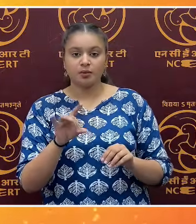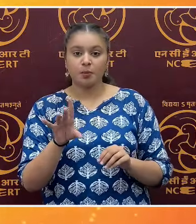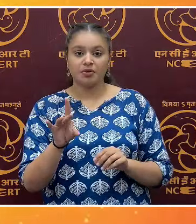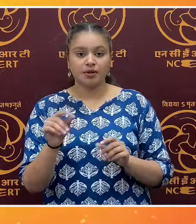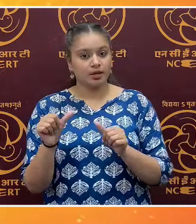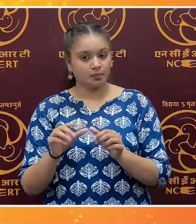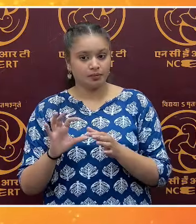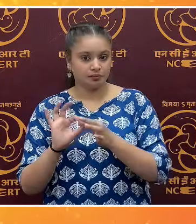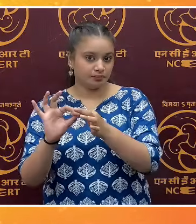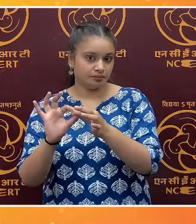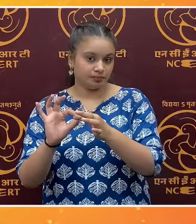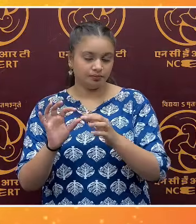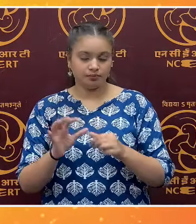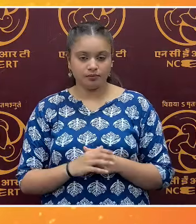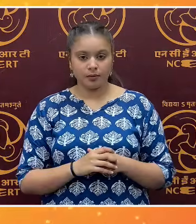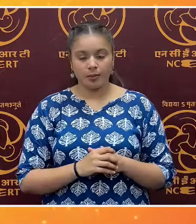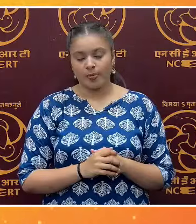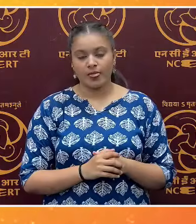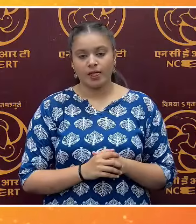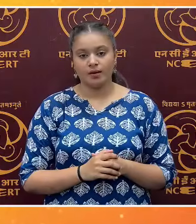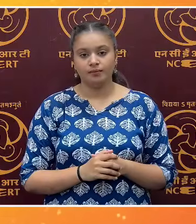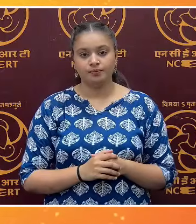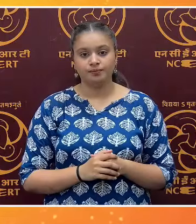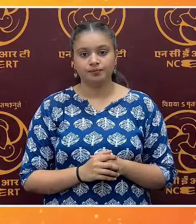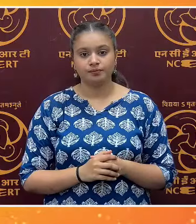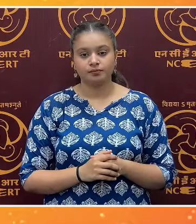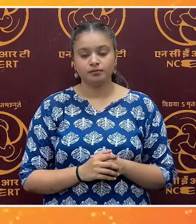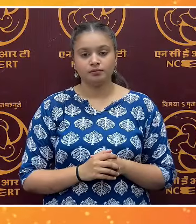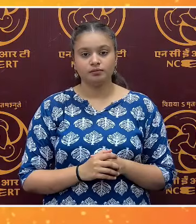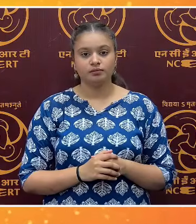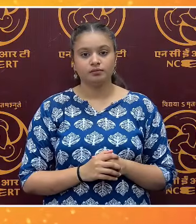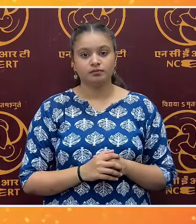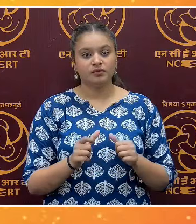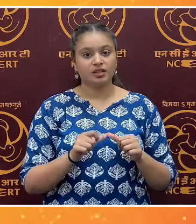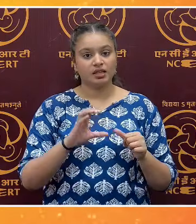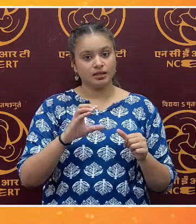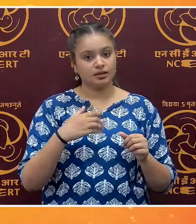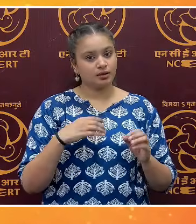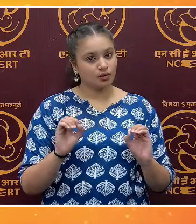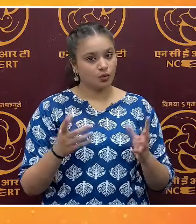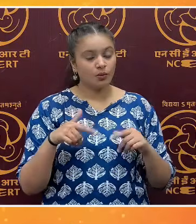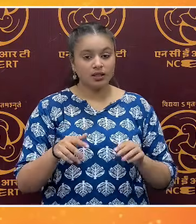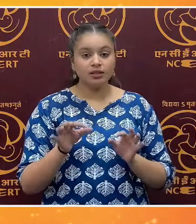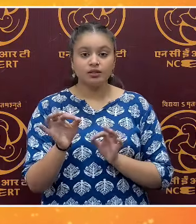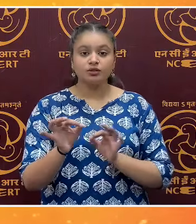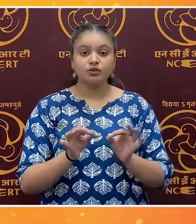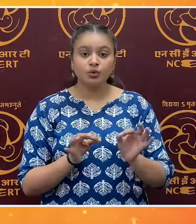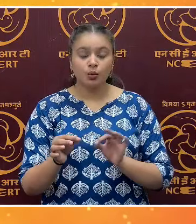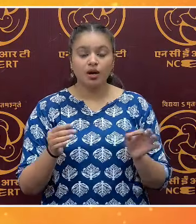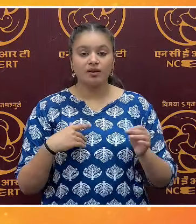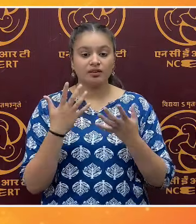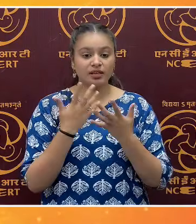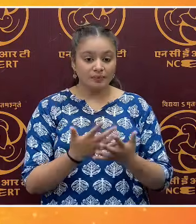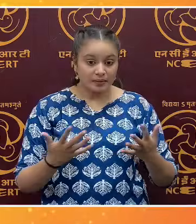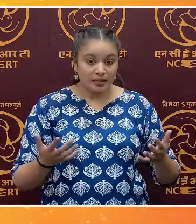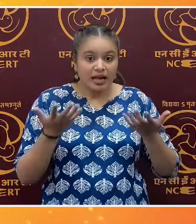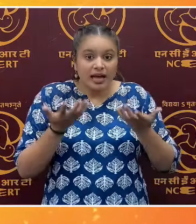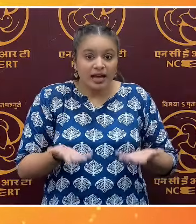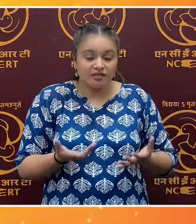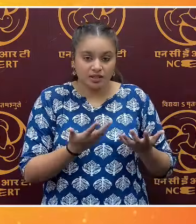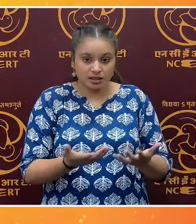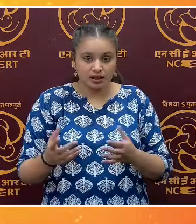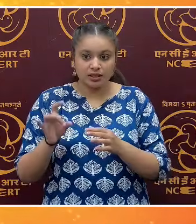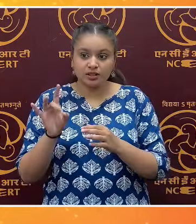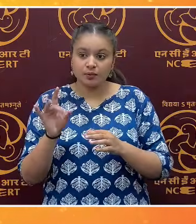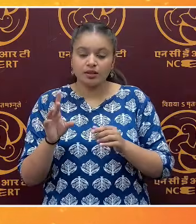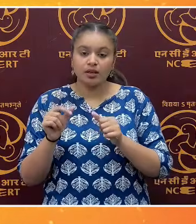ampere. Now great job, the AC is now on. Now, this demonstrates how heavy appliances needs to be connected to a